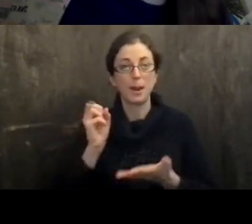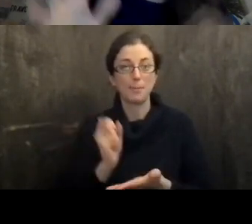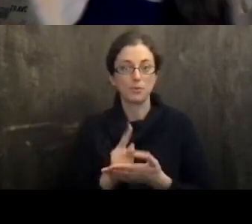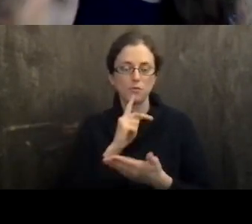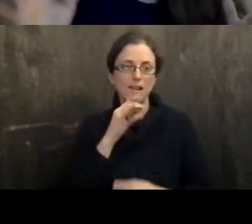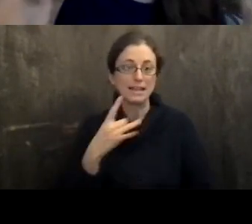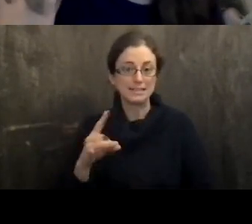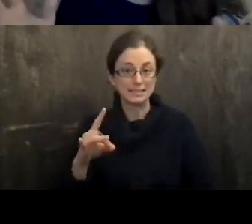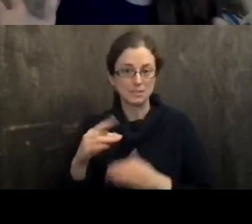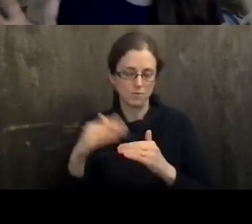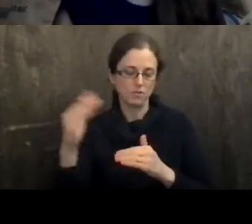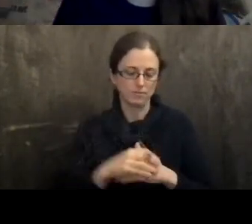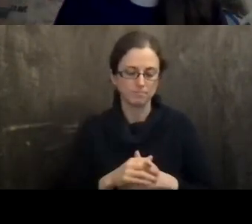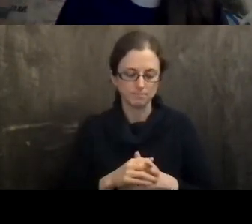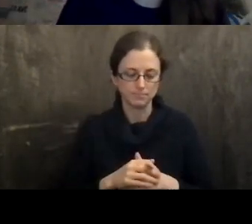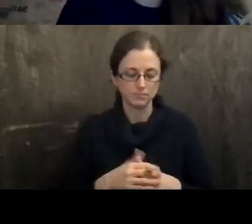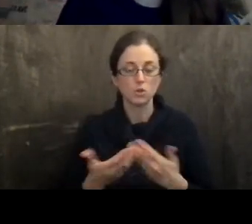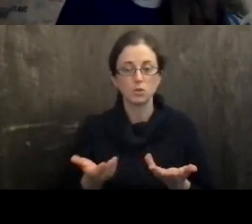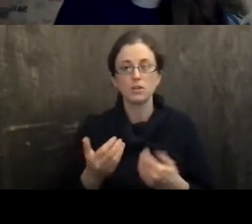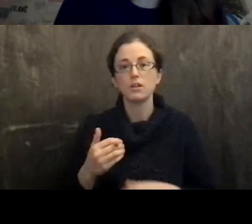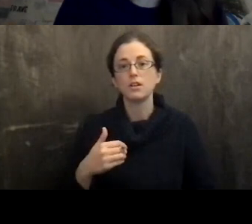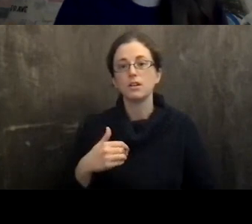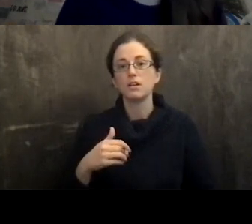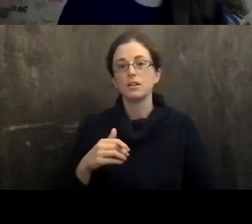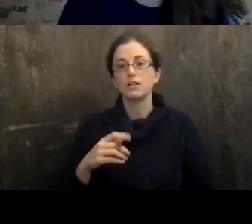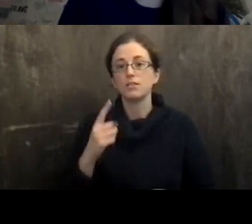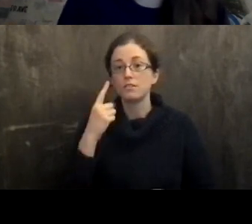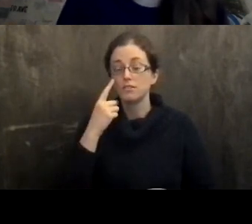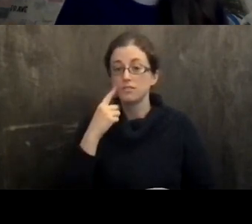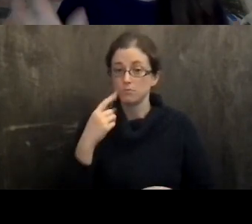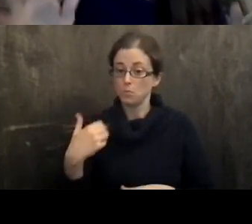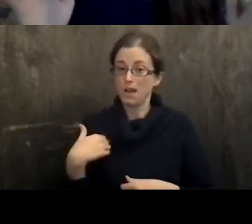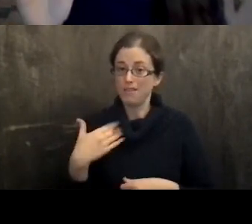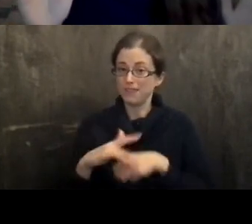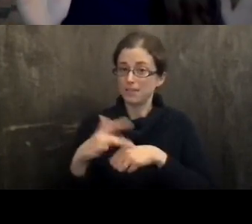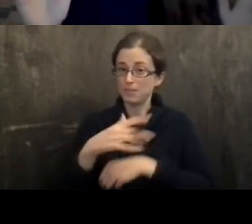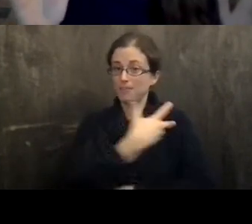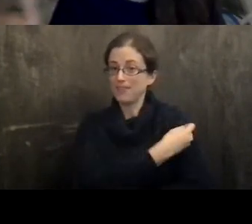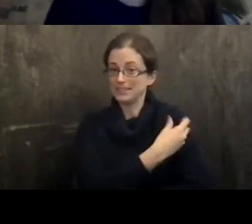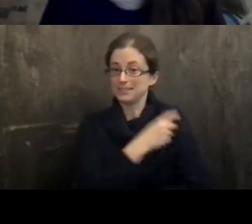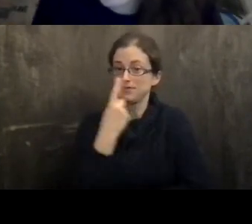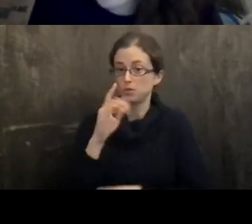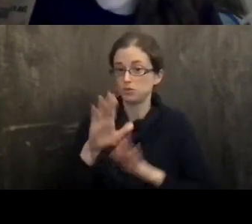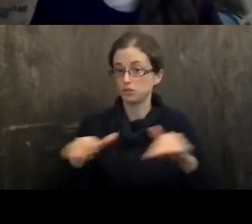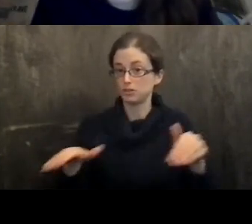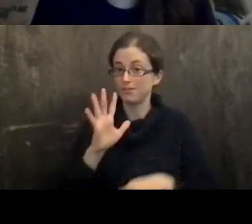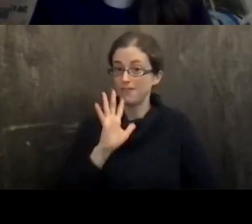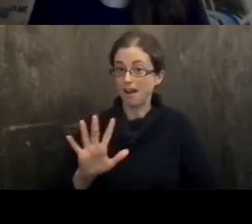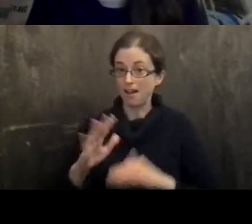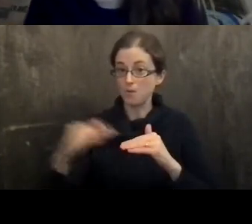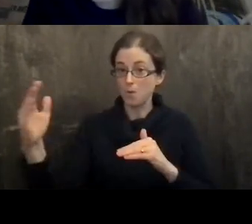So we have vaccines approved for kids 5 and older. What about the younger